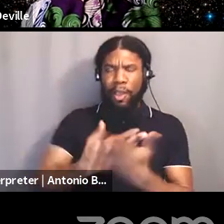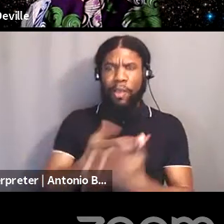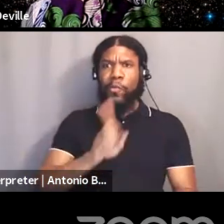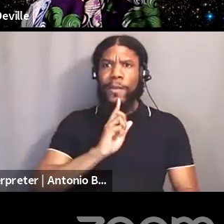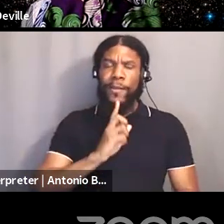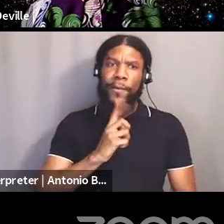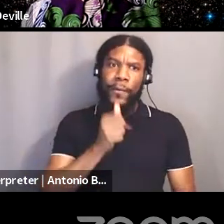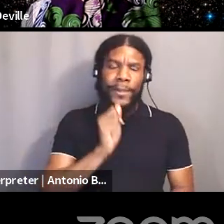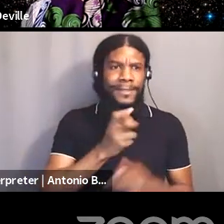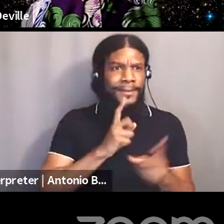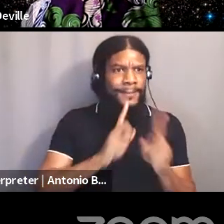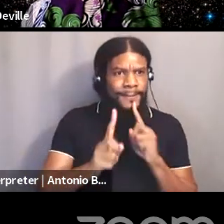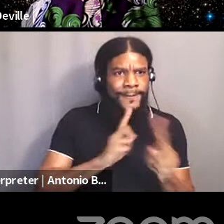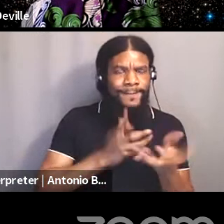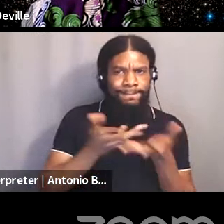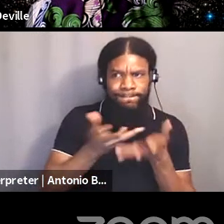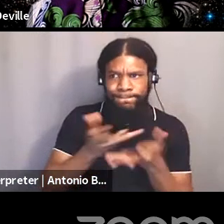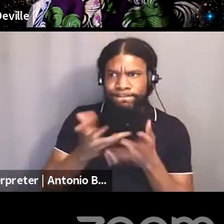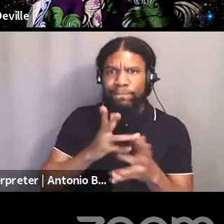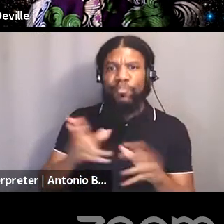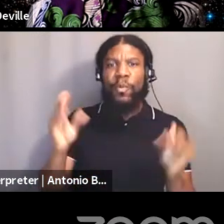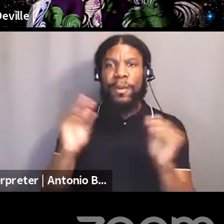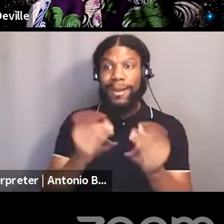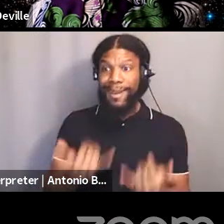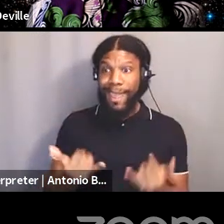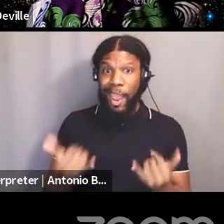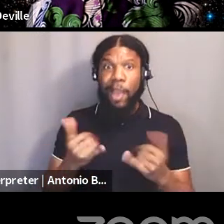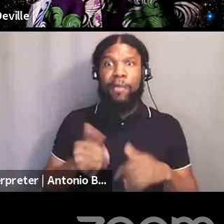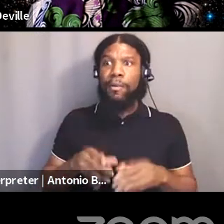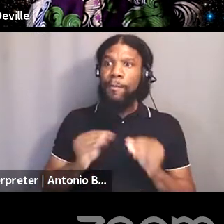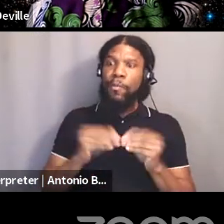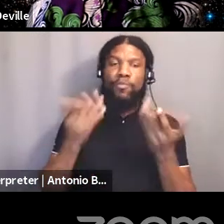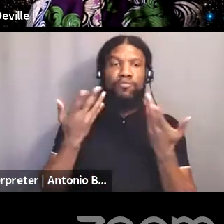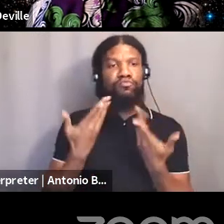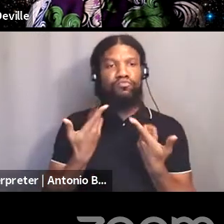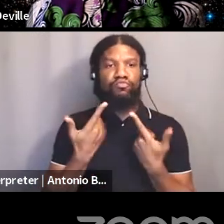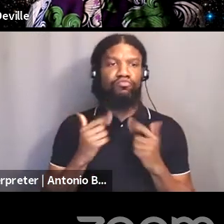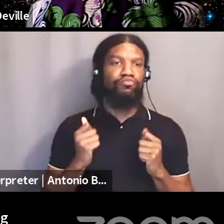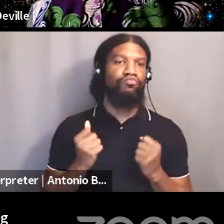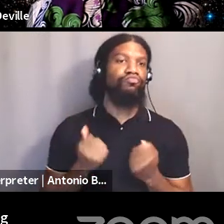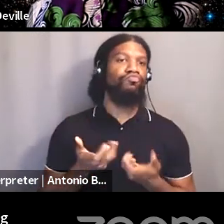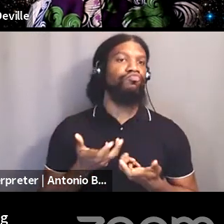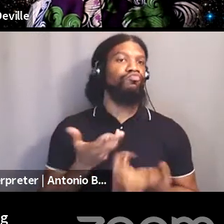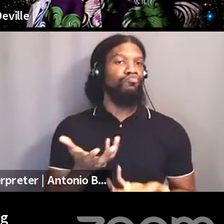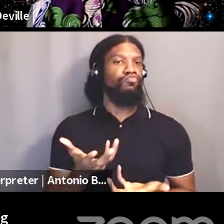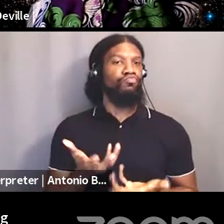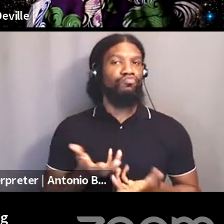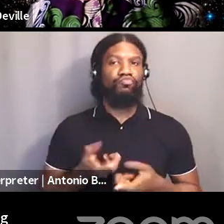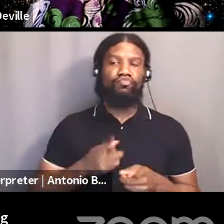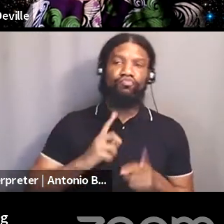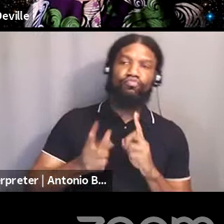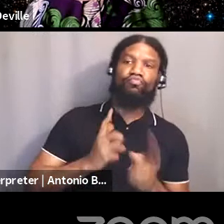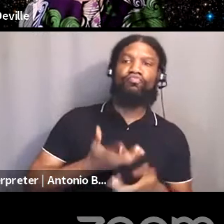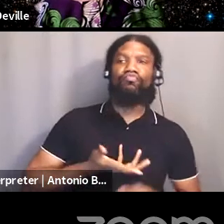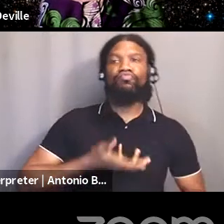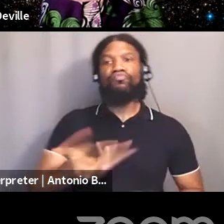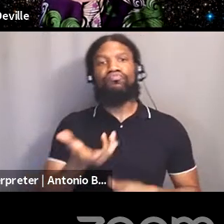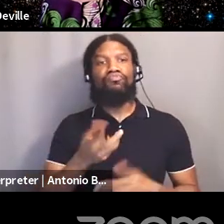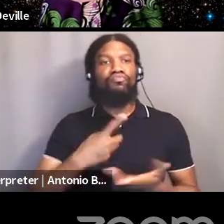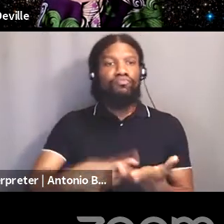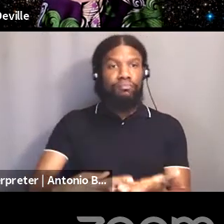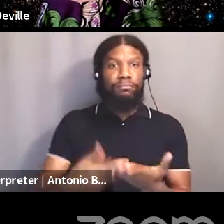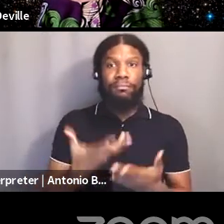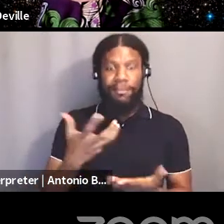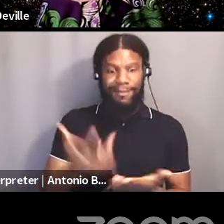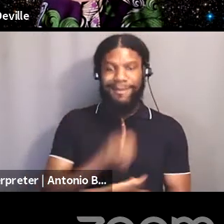been having much more freely now. And I really wanted to continue in that conversation. While I